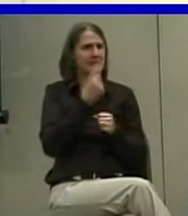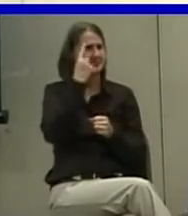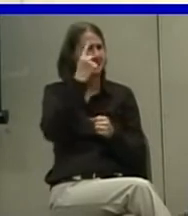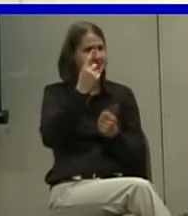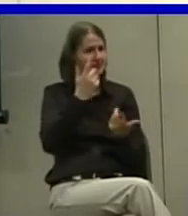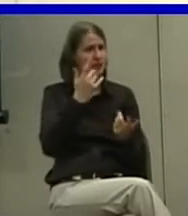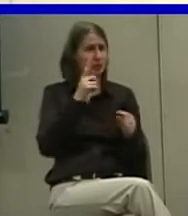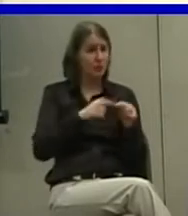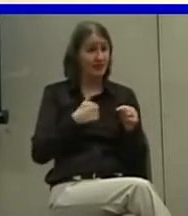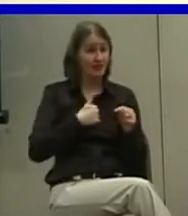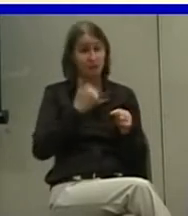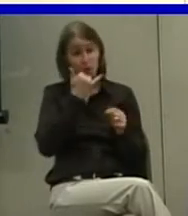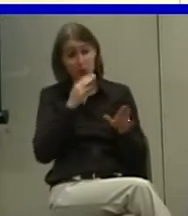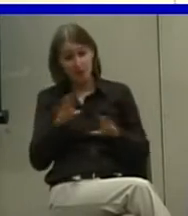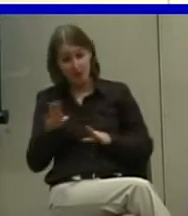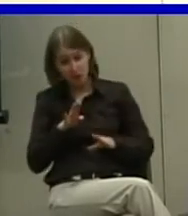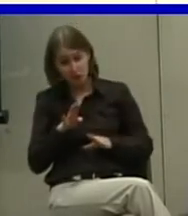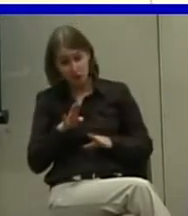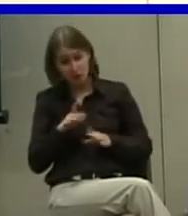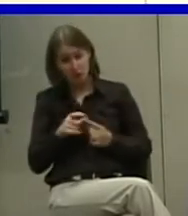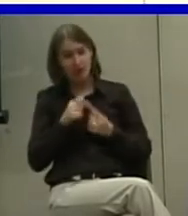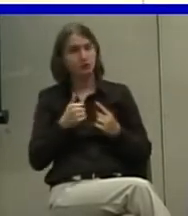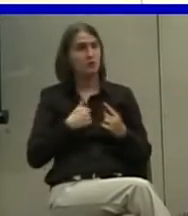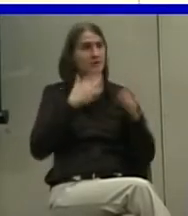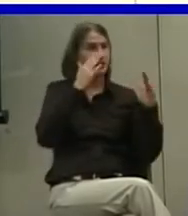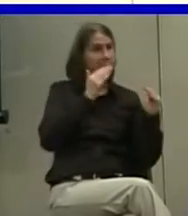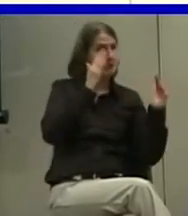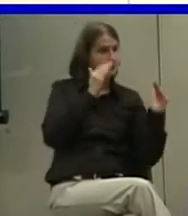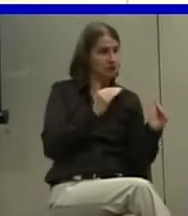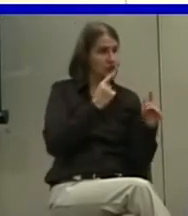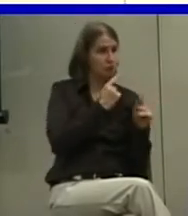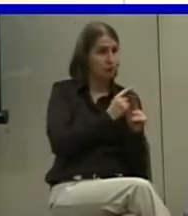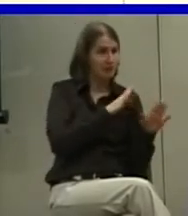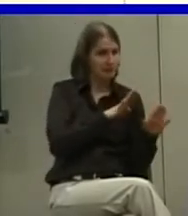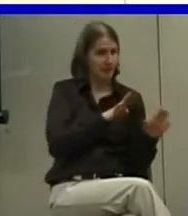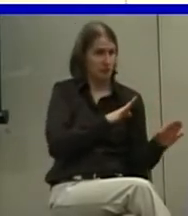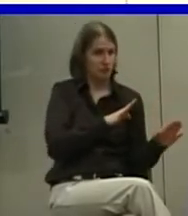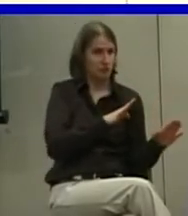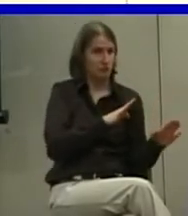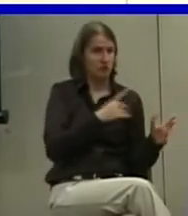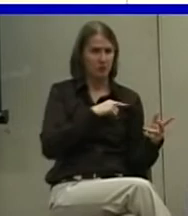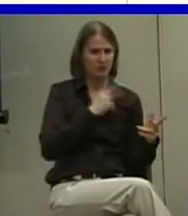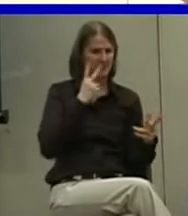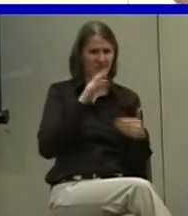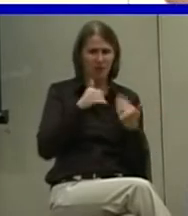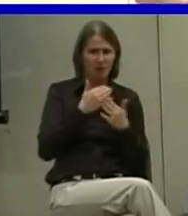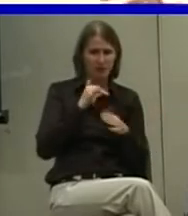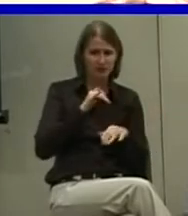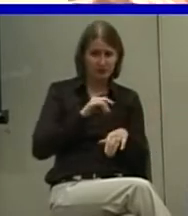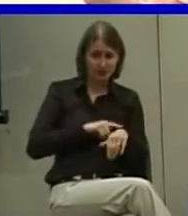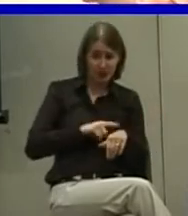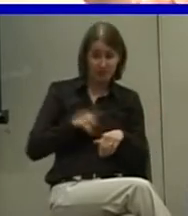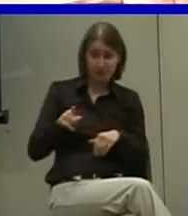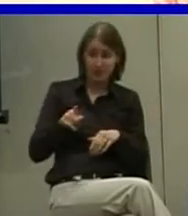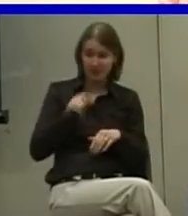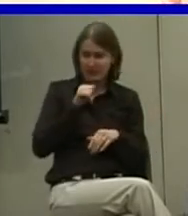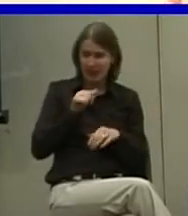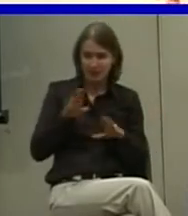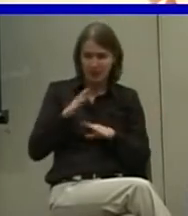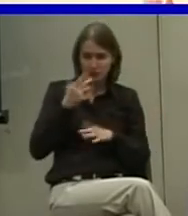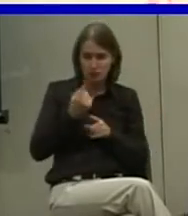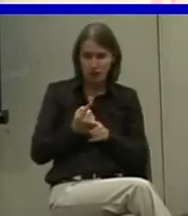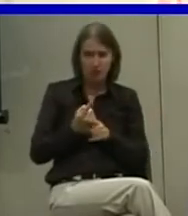can't have a wrong behavior unless you have an expectation. And yet we see it all the time. Kid's not doing the right thing. What's the